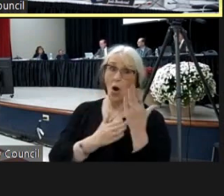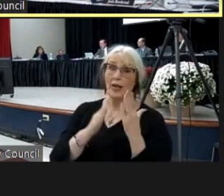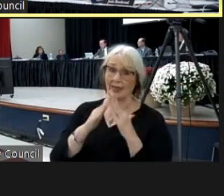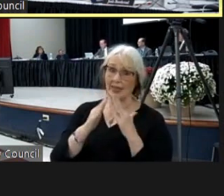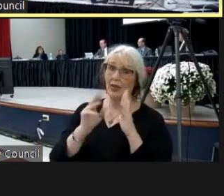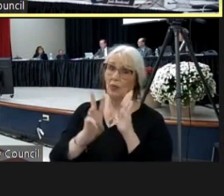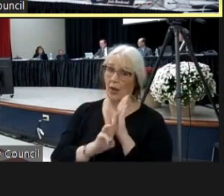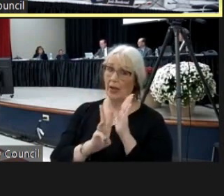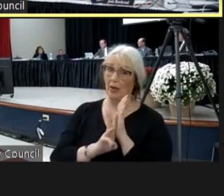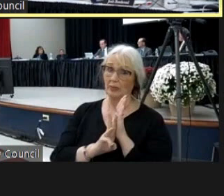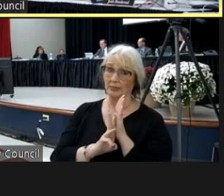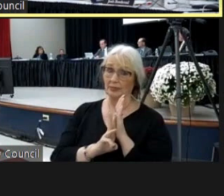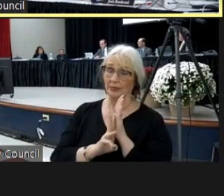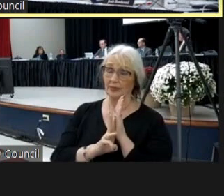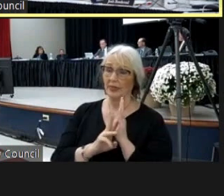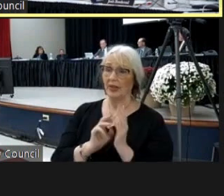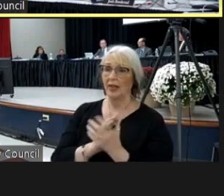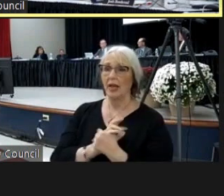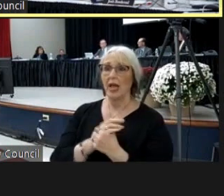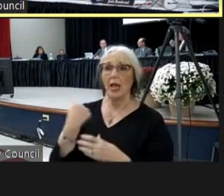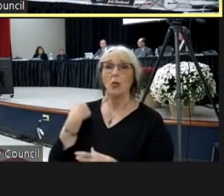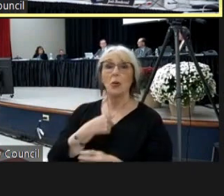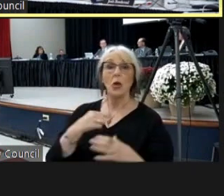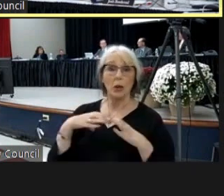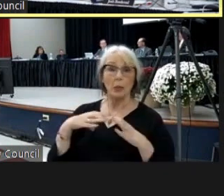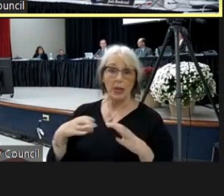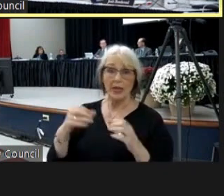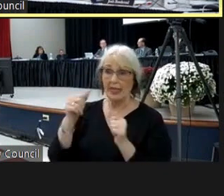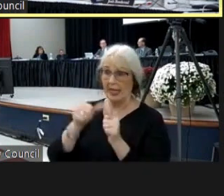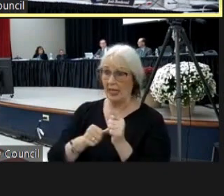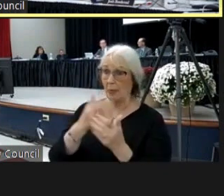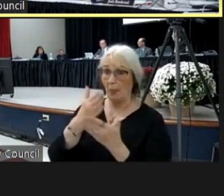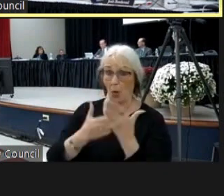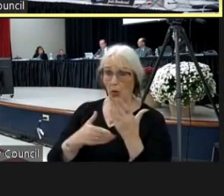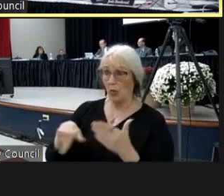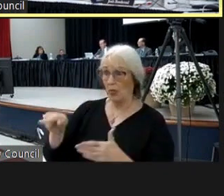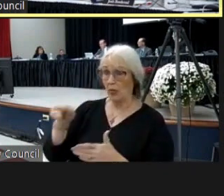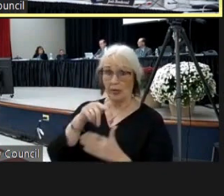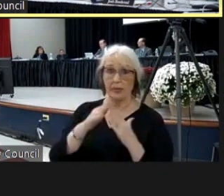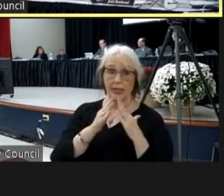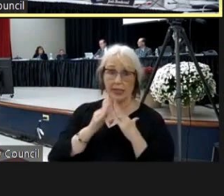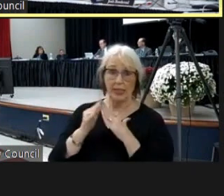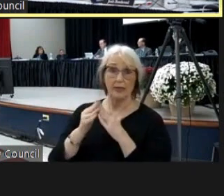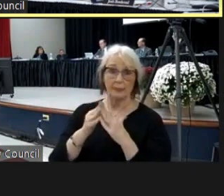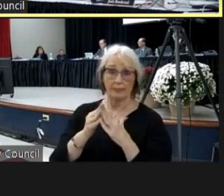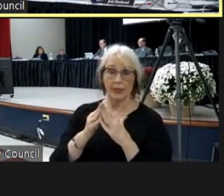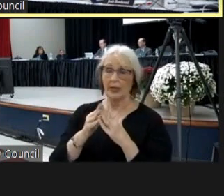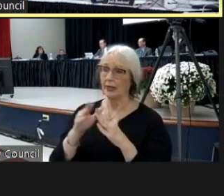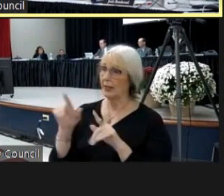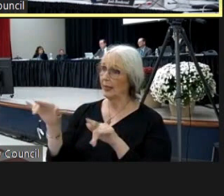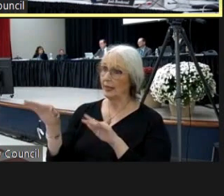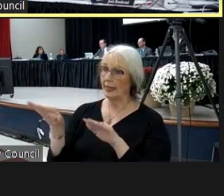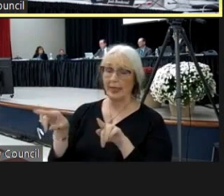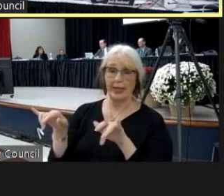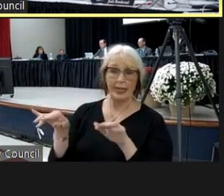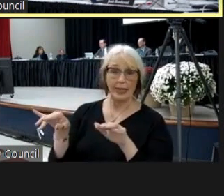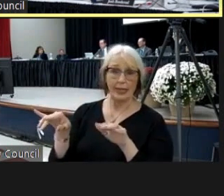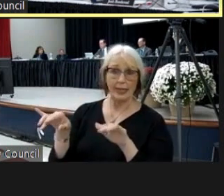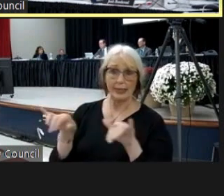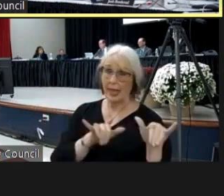that we're committed to each of these parts of the city. And in the same way that we're committed